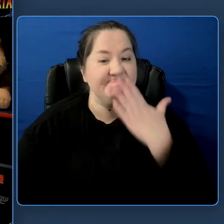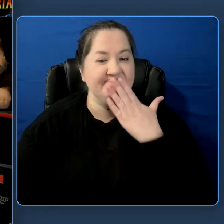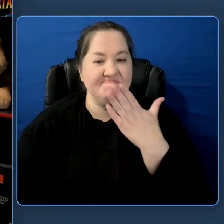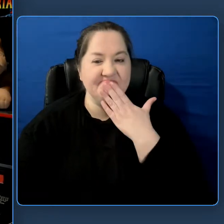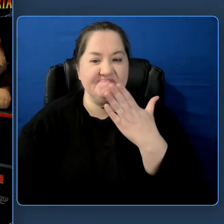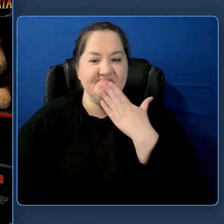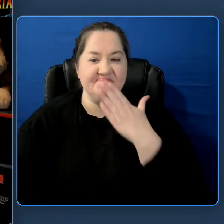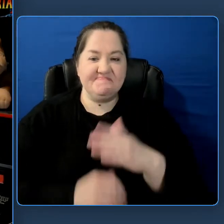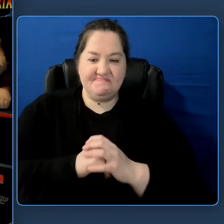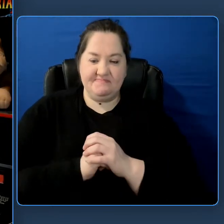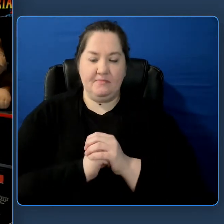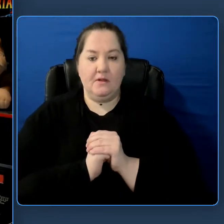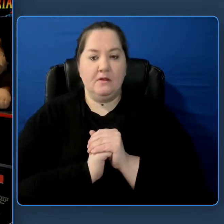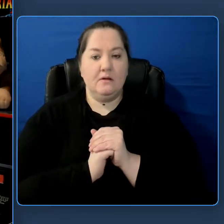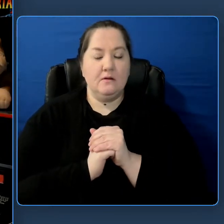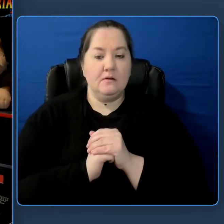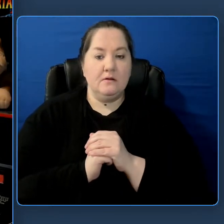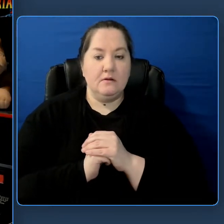Thank you.